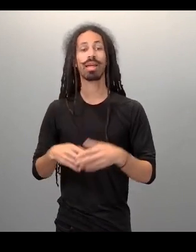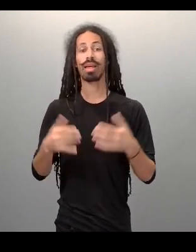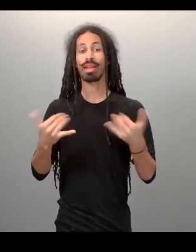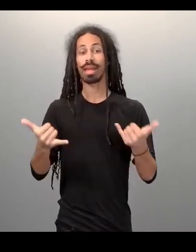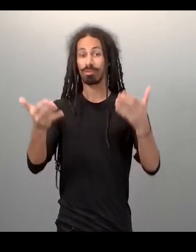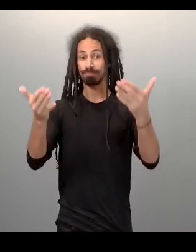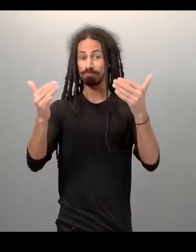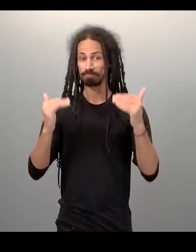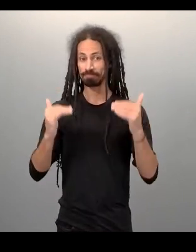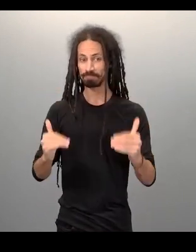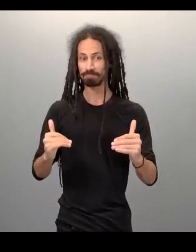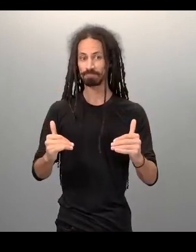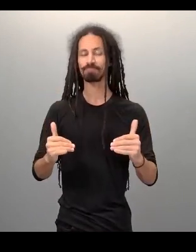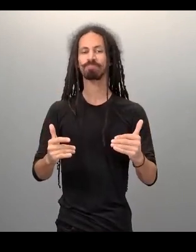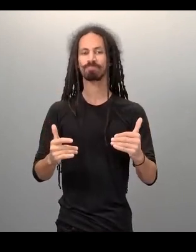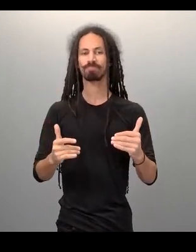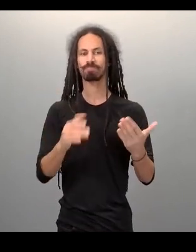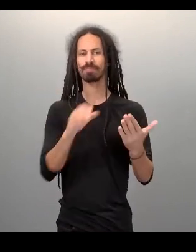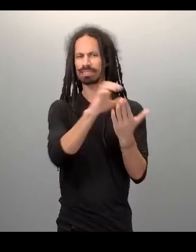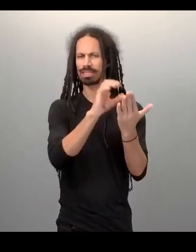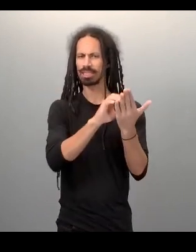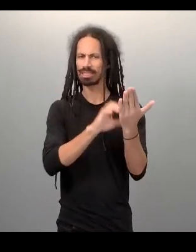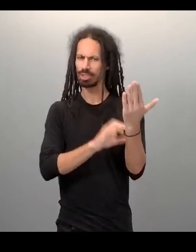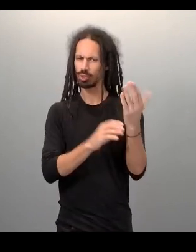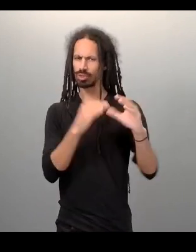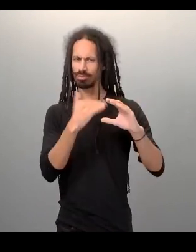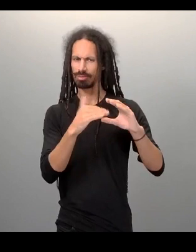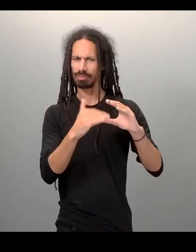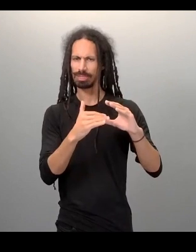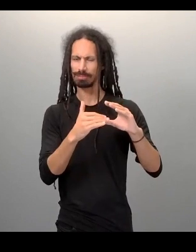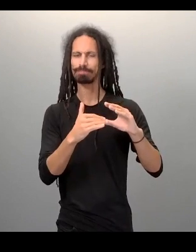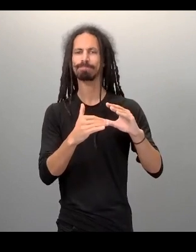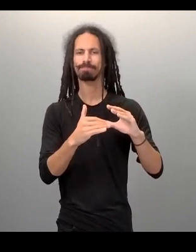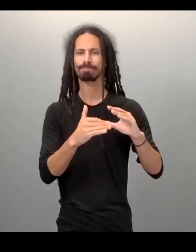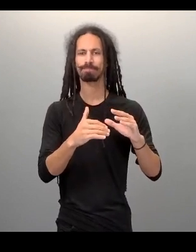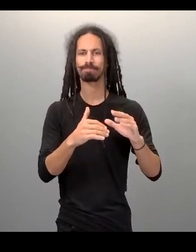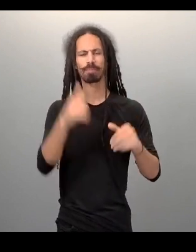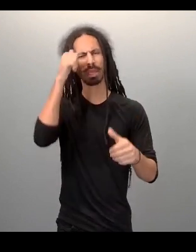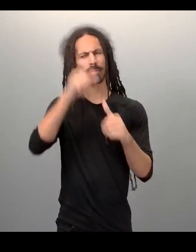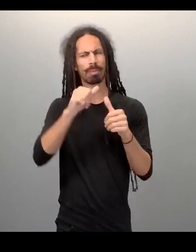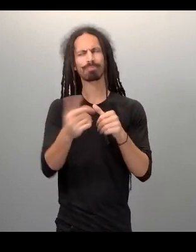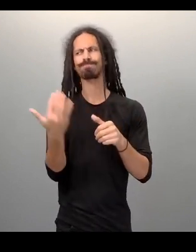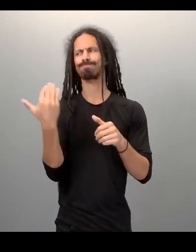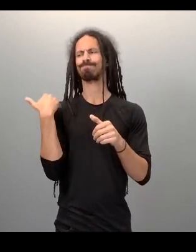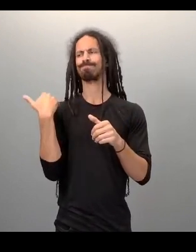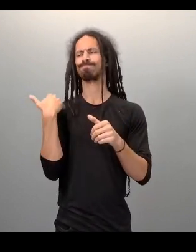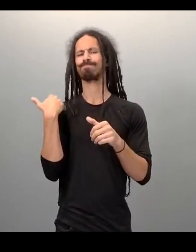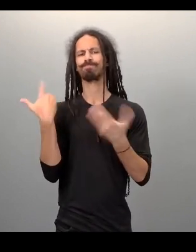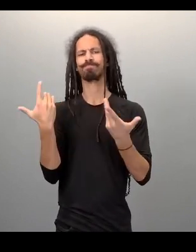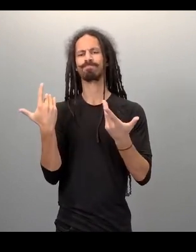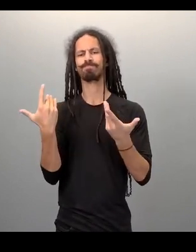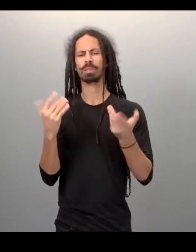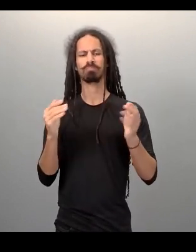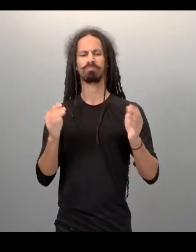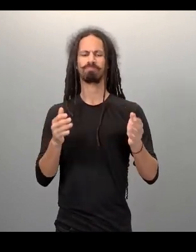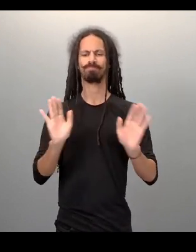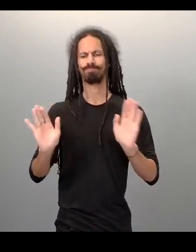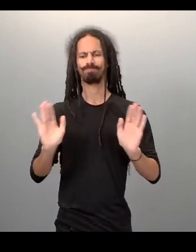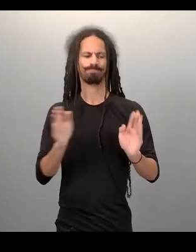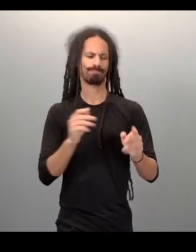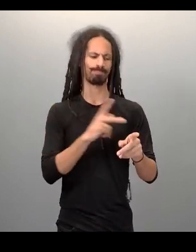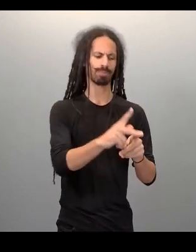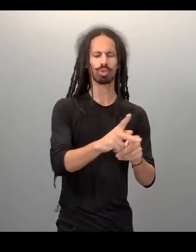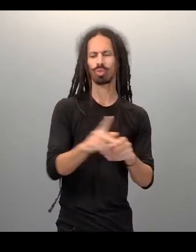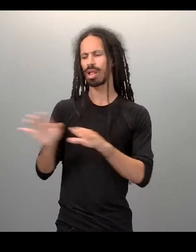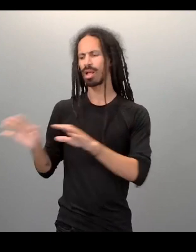email. So if you remember back to what's the difference between a professional and casual email, we